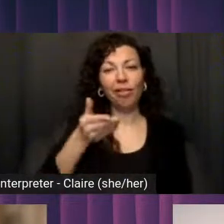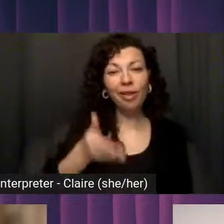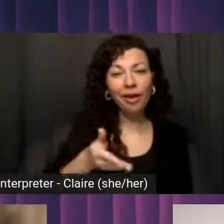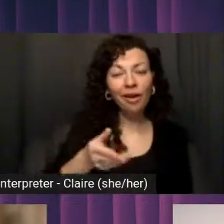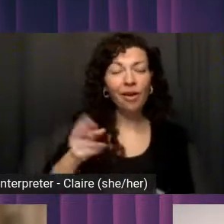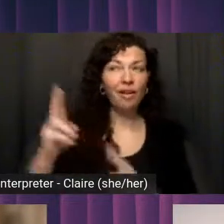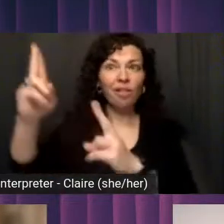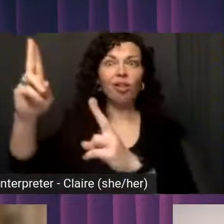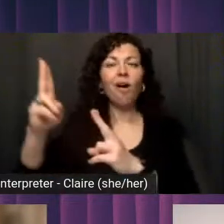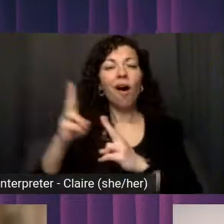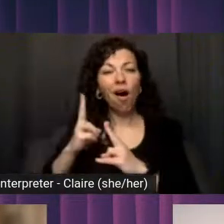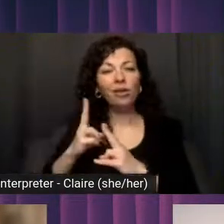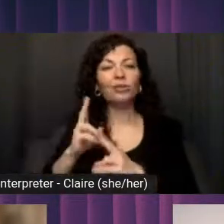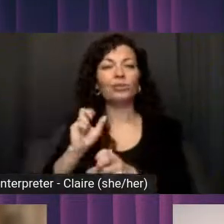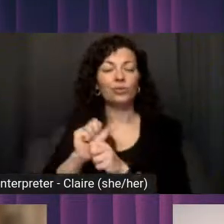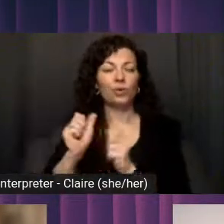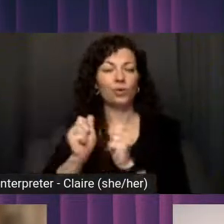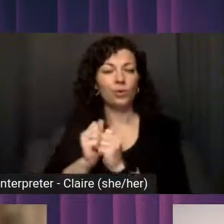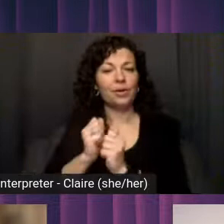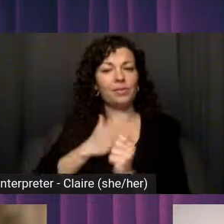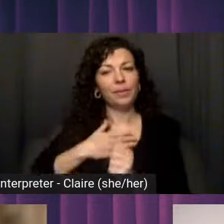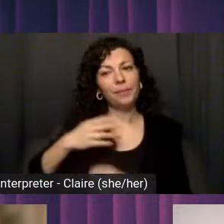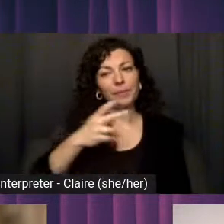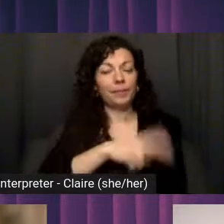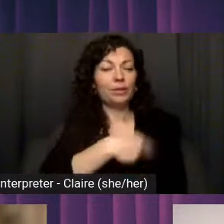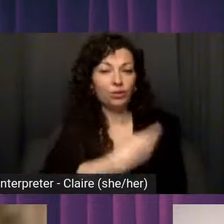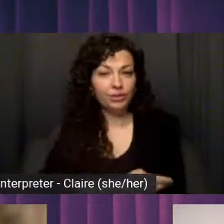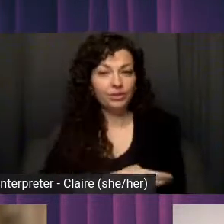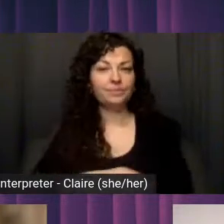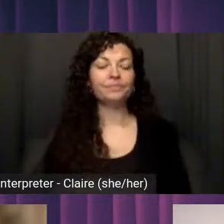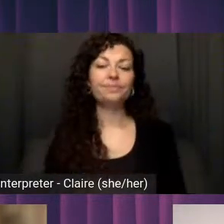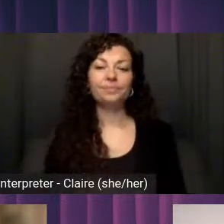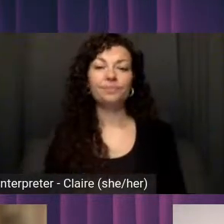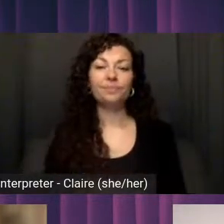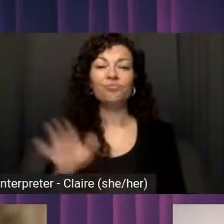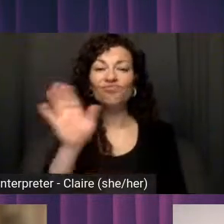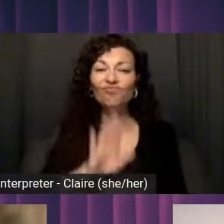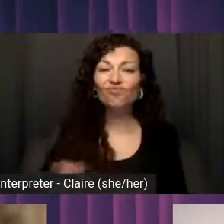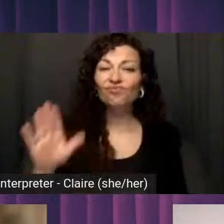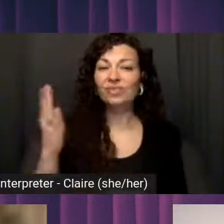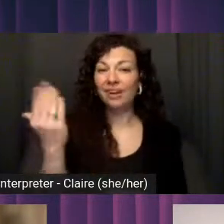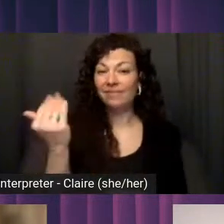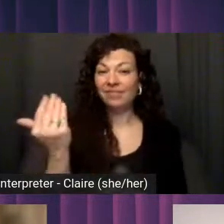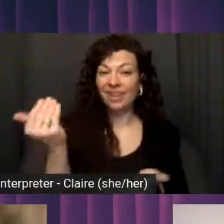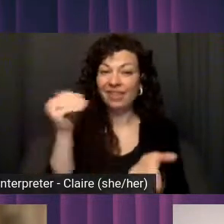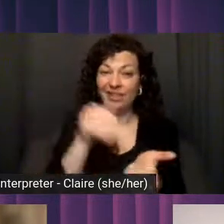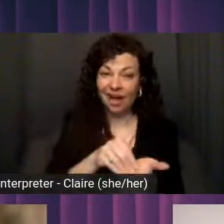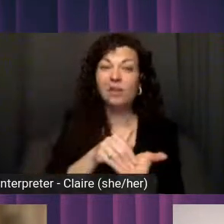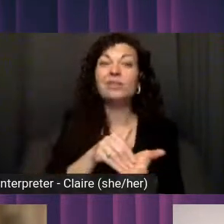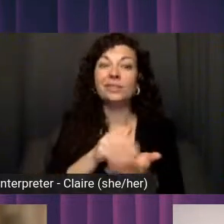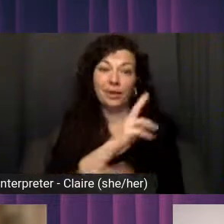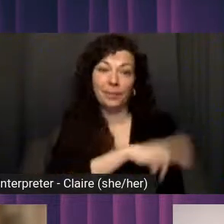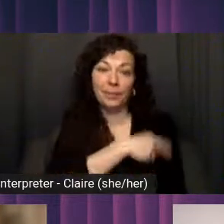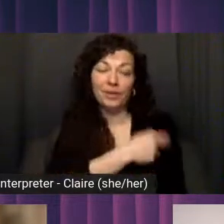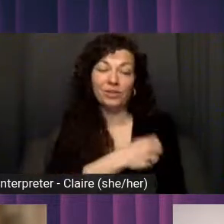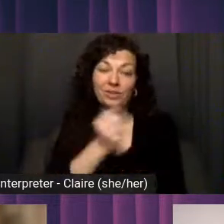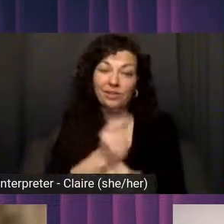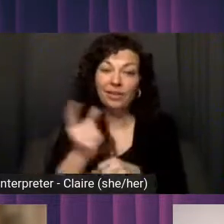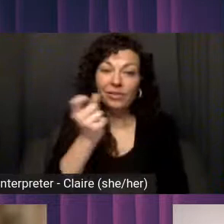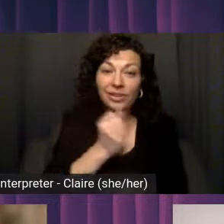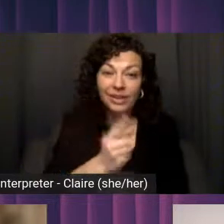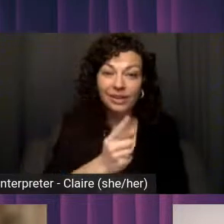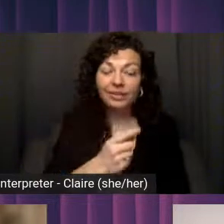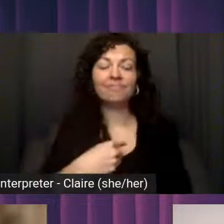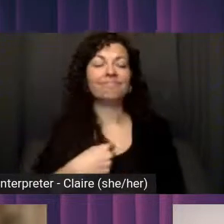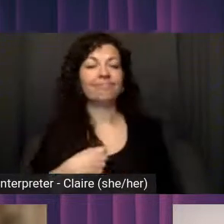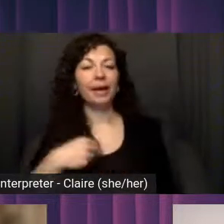So we have about 15,000 patients we serve a year. I'm an HIV specialist and I run our HIV program, but I